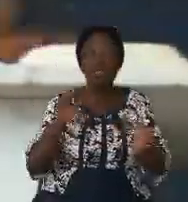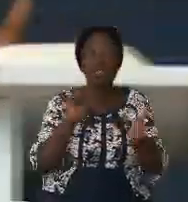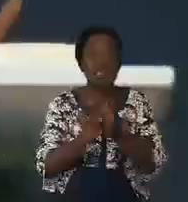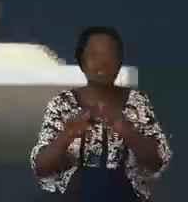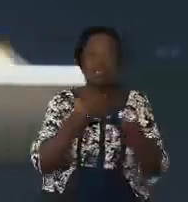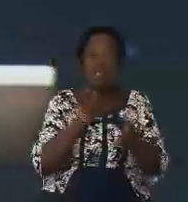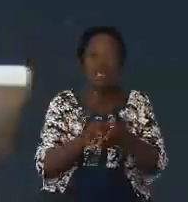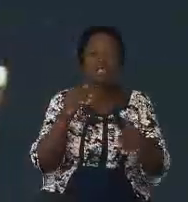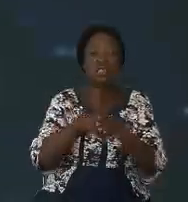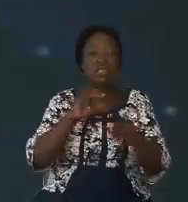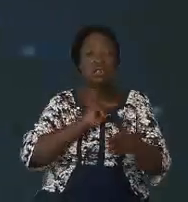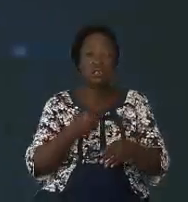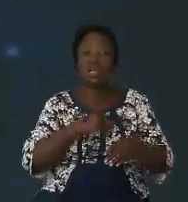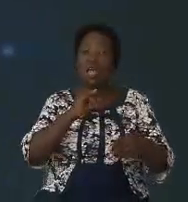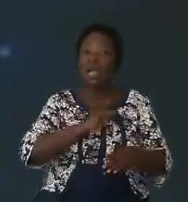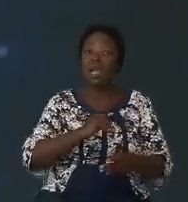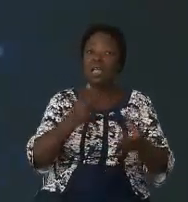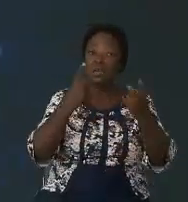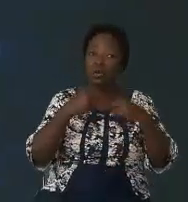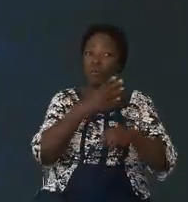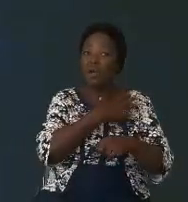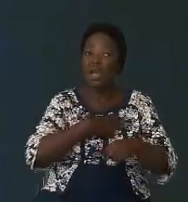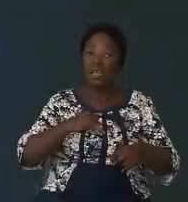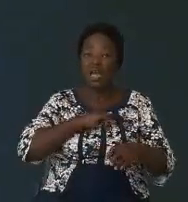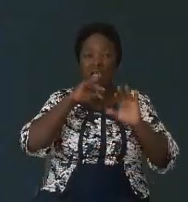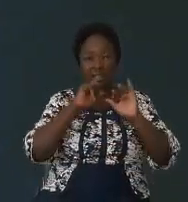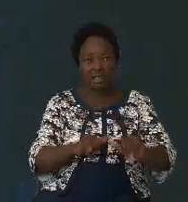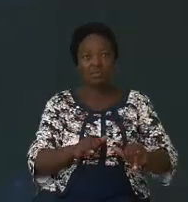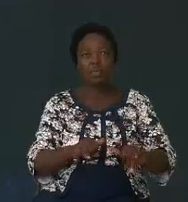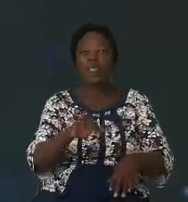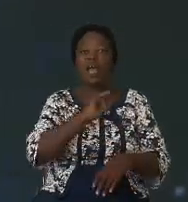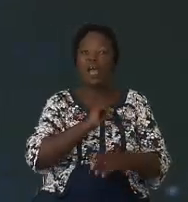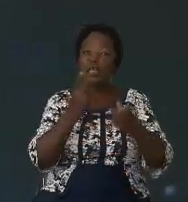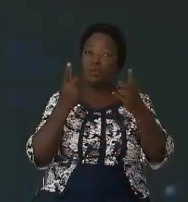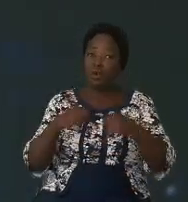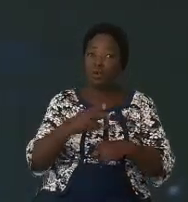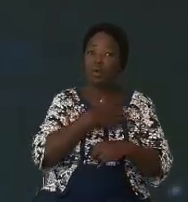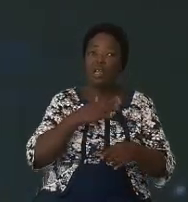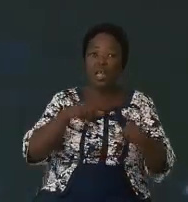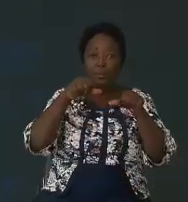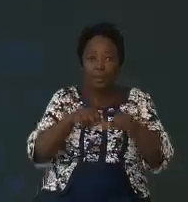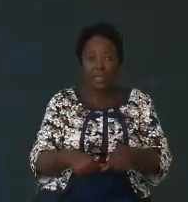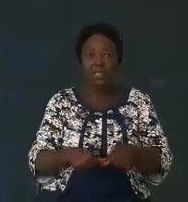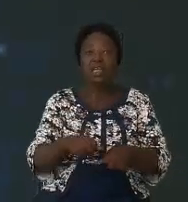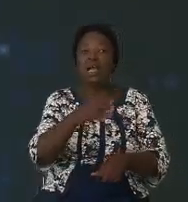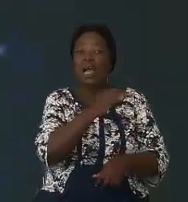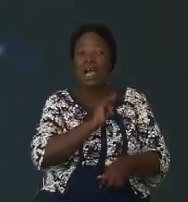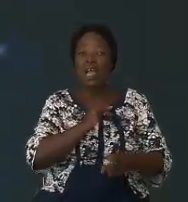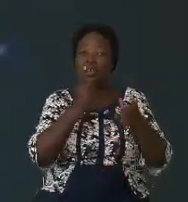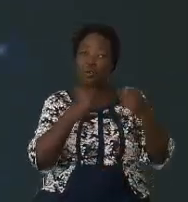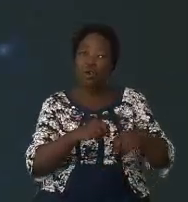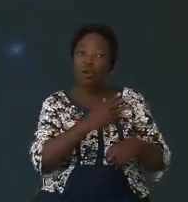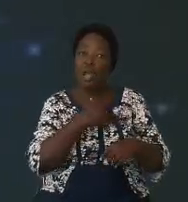the sanctifier that does that in us. I come, I stay. I